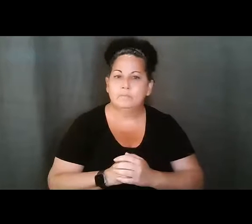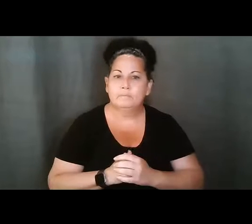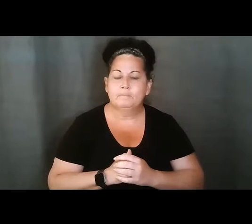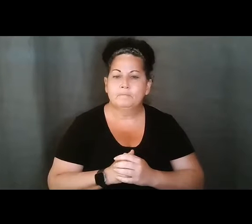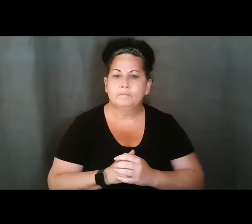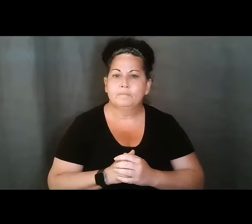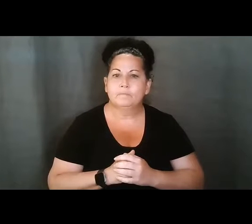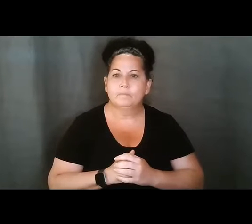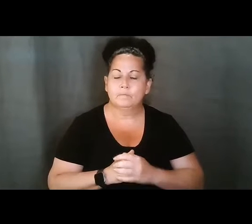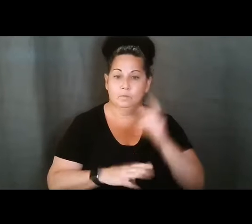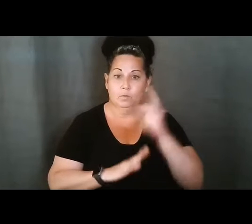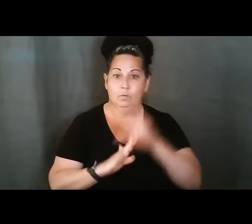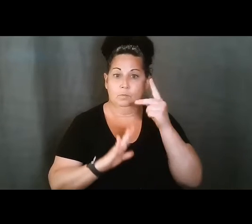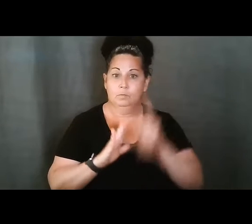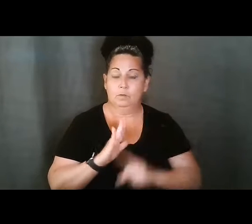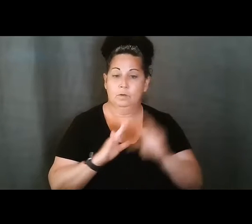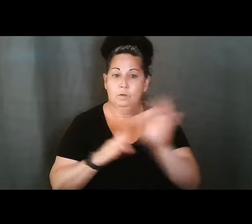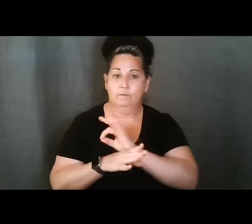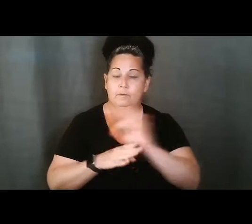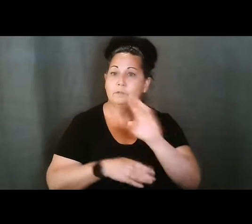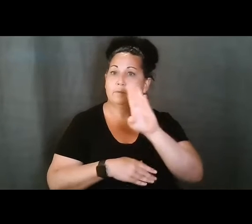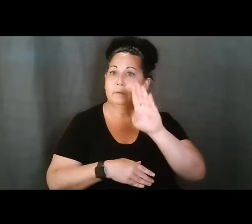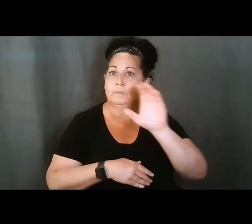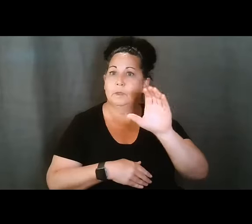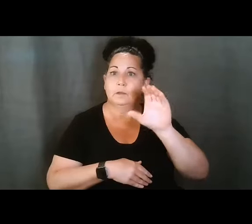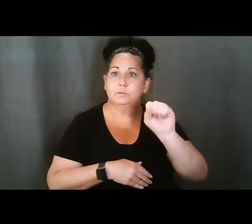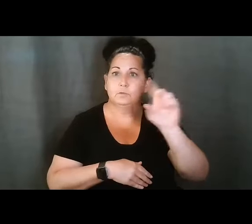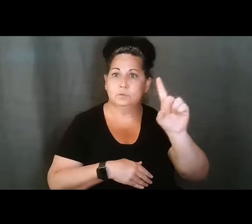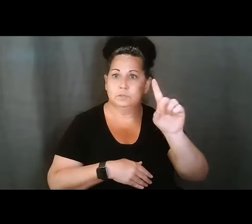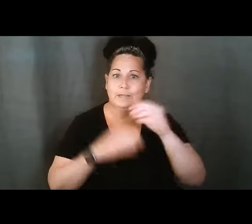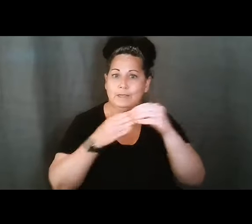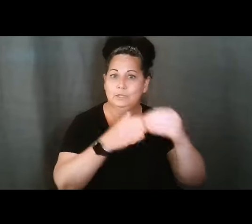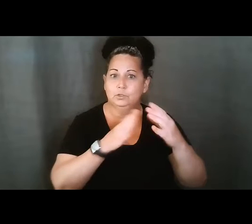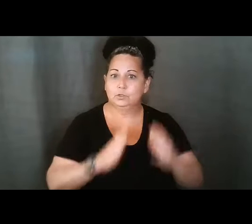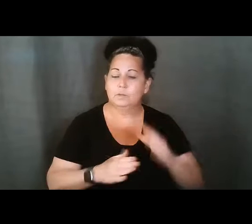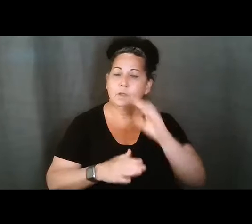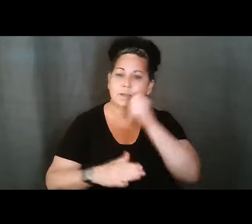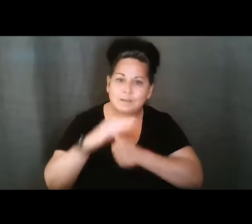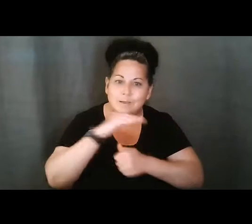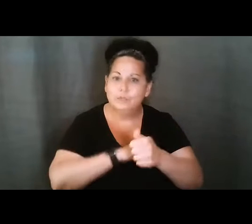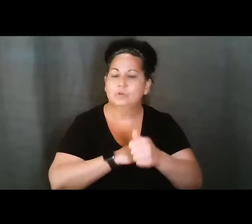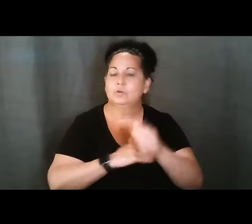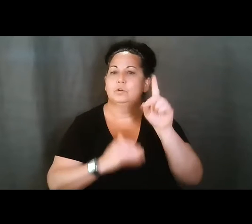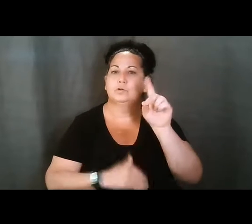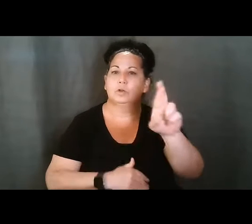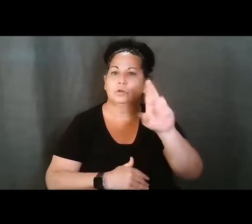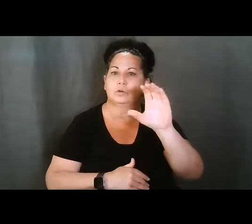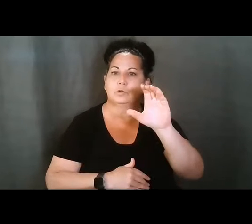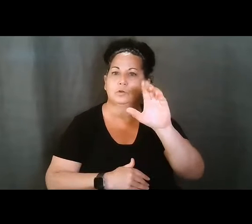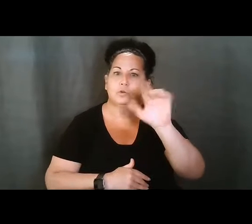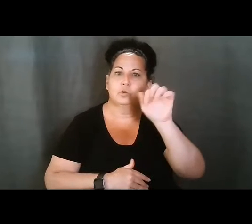The program is a function of the Bibb County School District under the leadership of Dr. Curtis Jones, who is our superintendent.